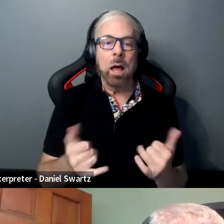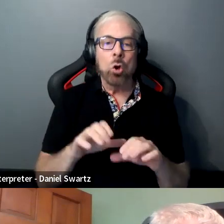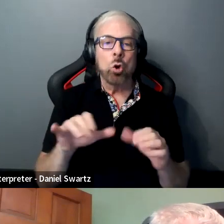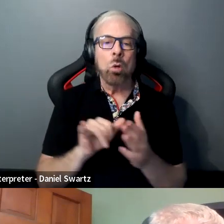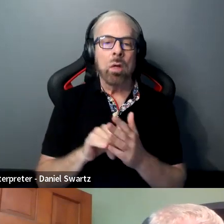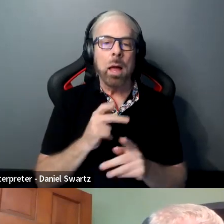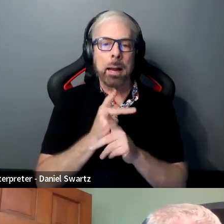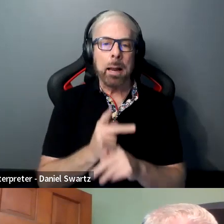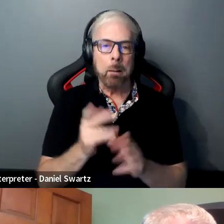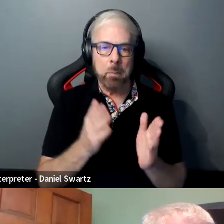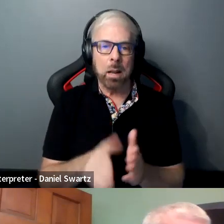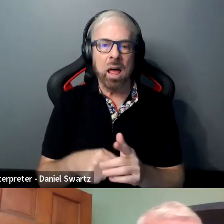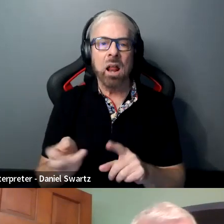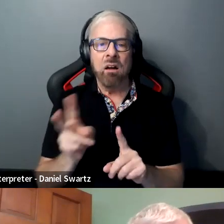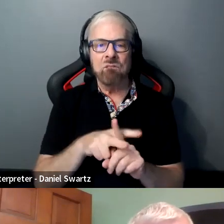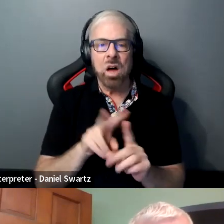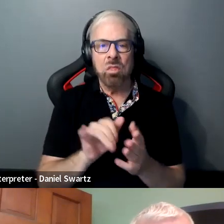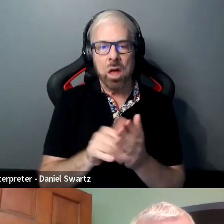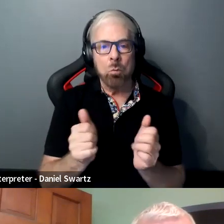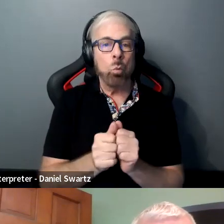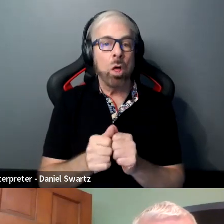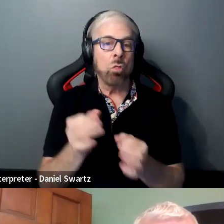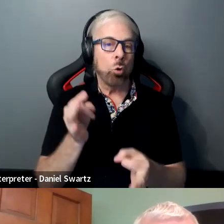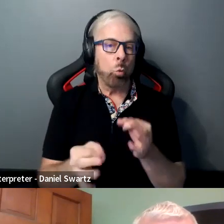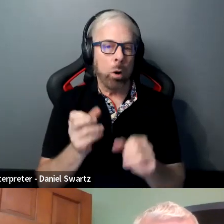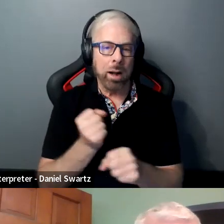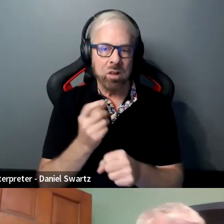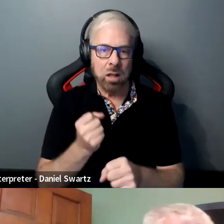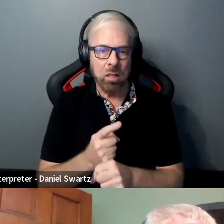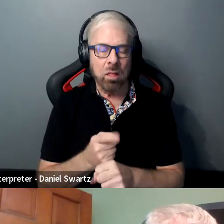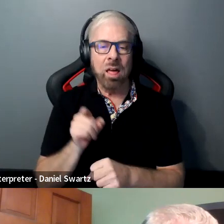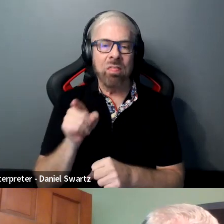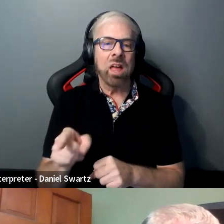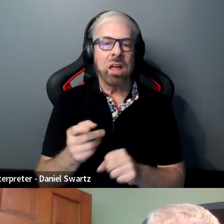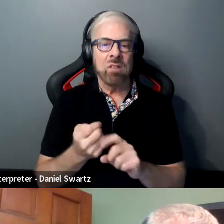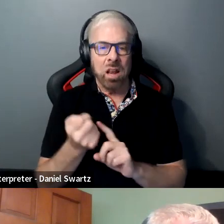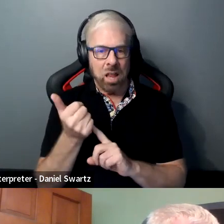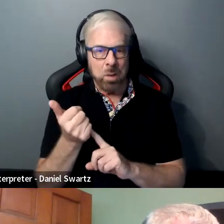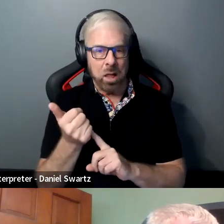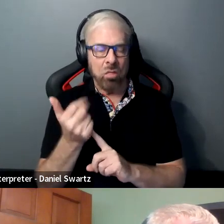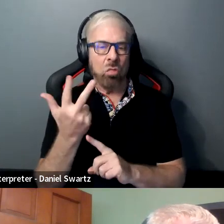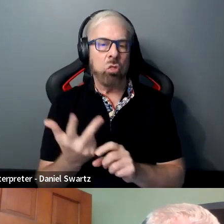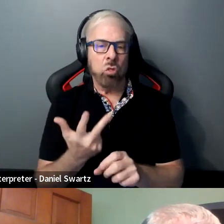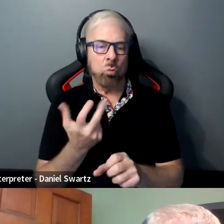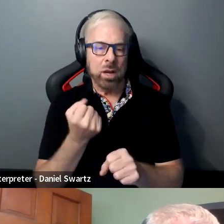care plan and file it with the court every year. They've eliminated the 3-year,